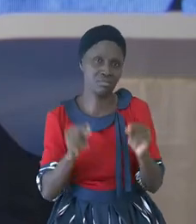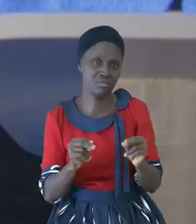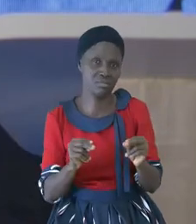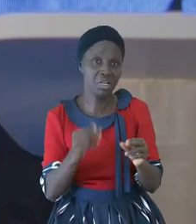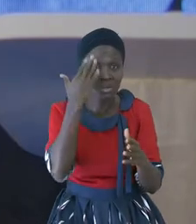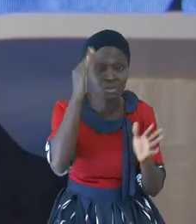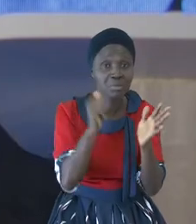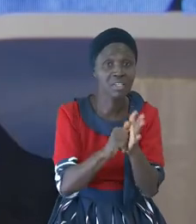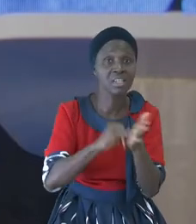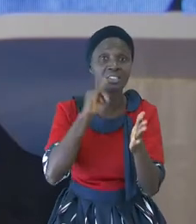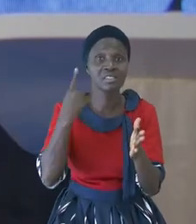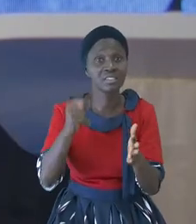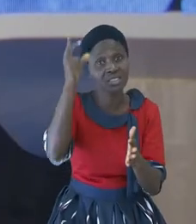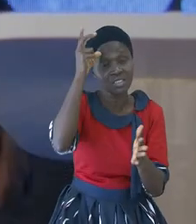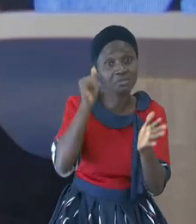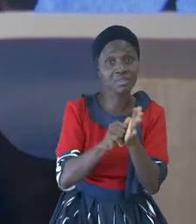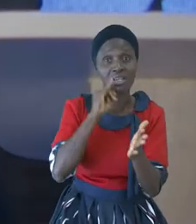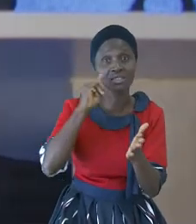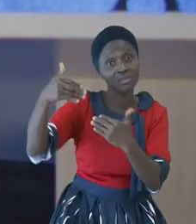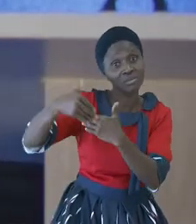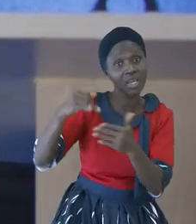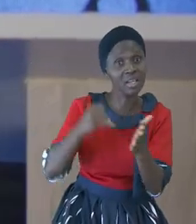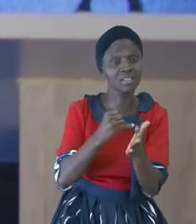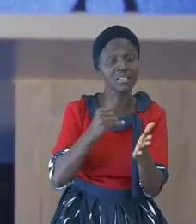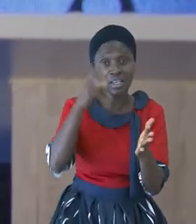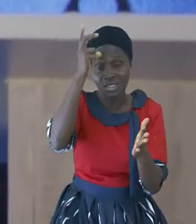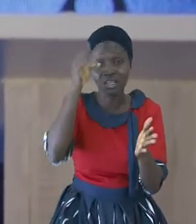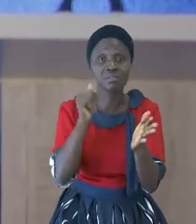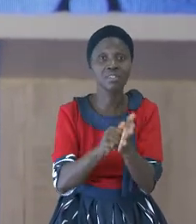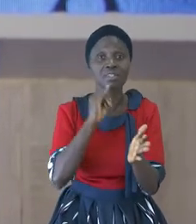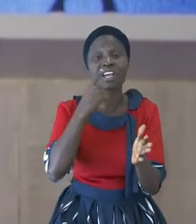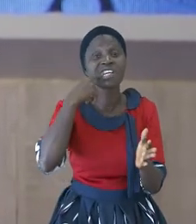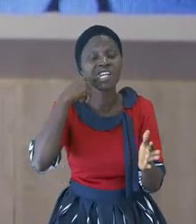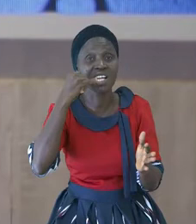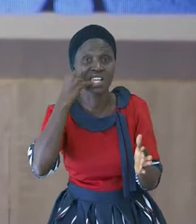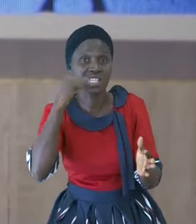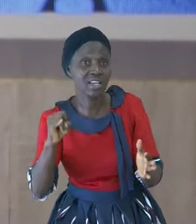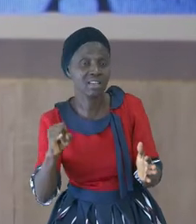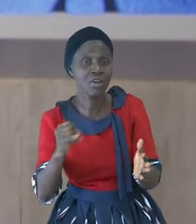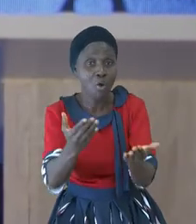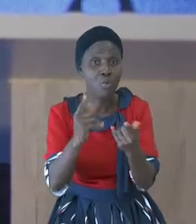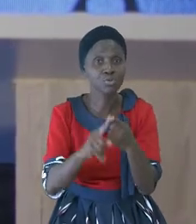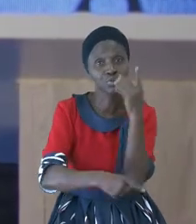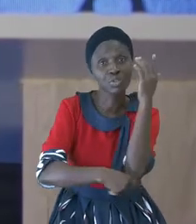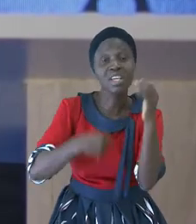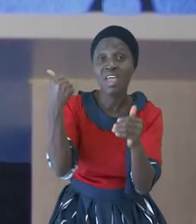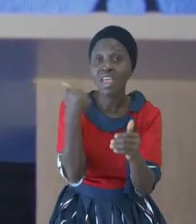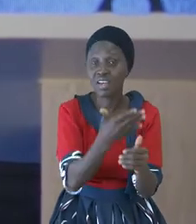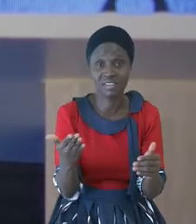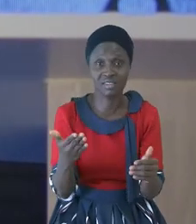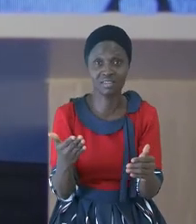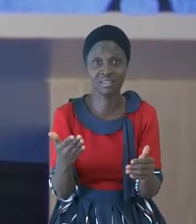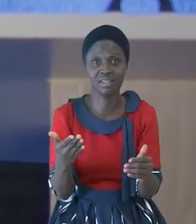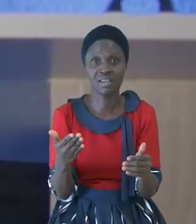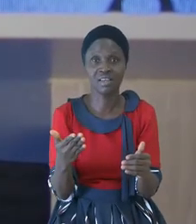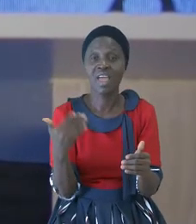devil, an evil devil, an envious devil. He wants to steal. Whenever anything is stolen away from